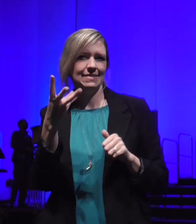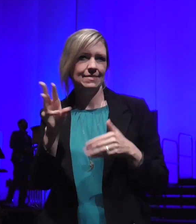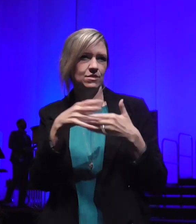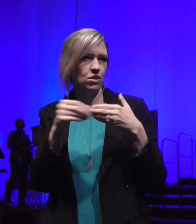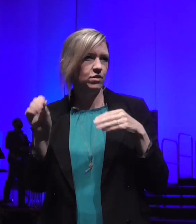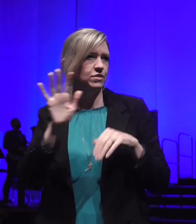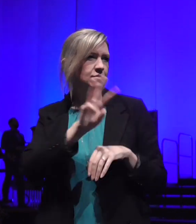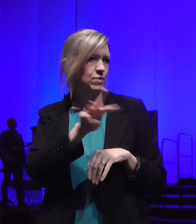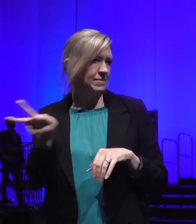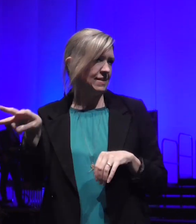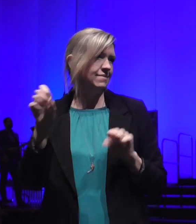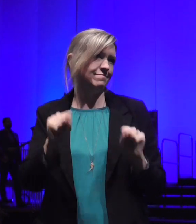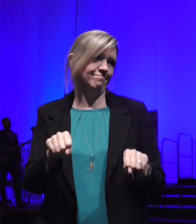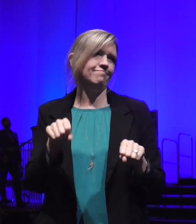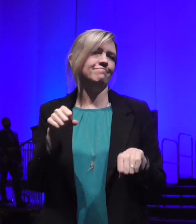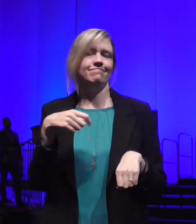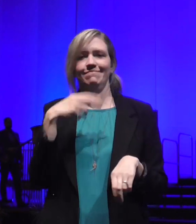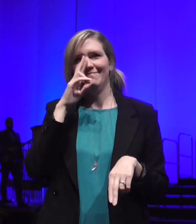It'll be a lot of fun.